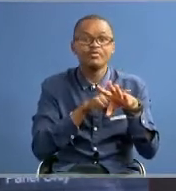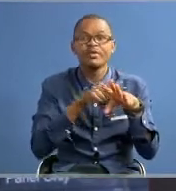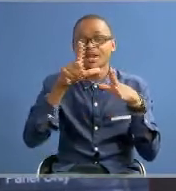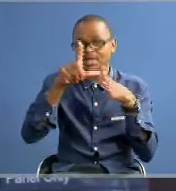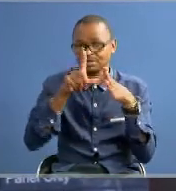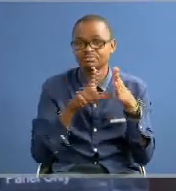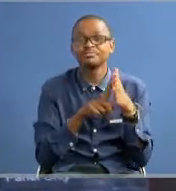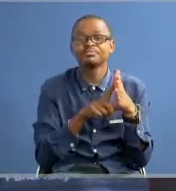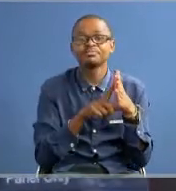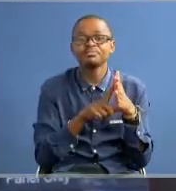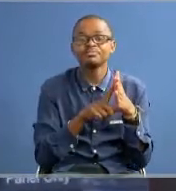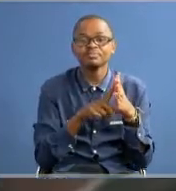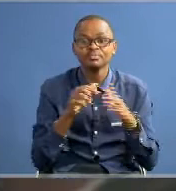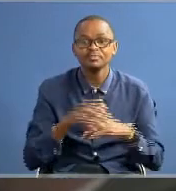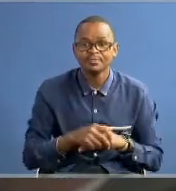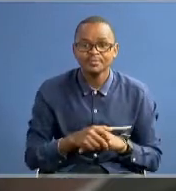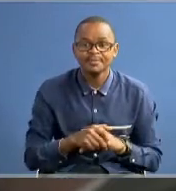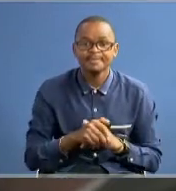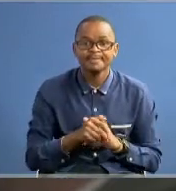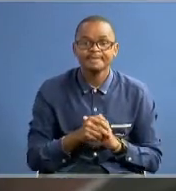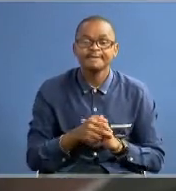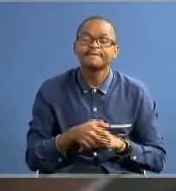lessons. Speed correction.